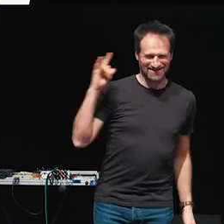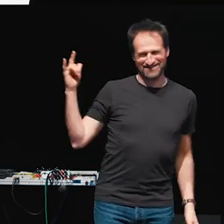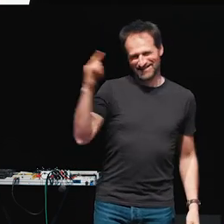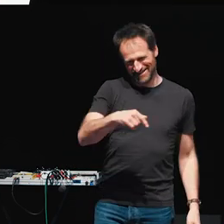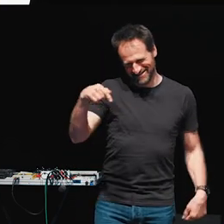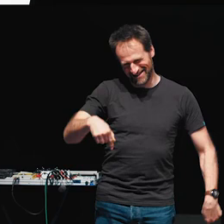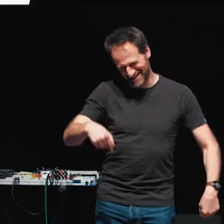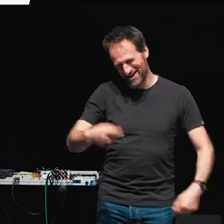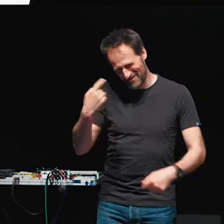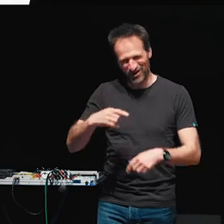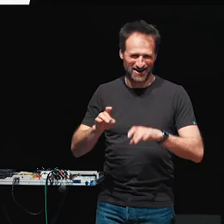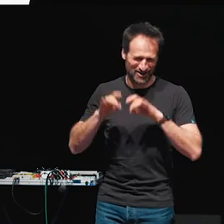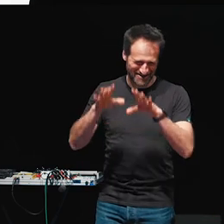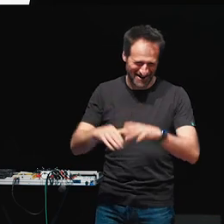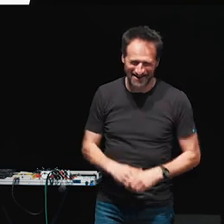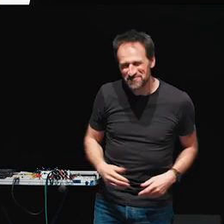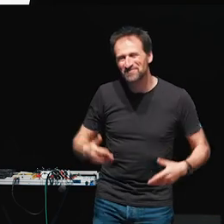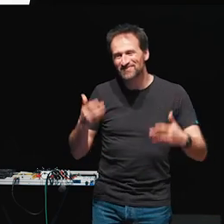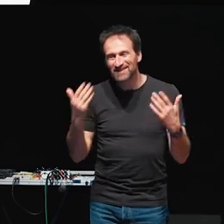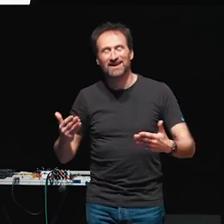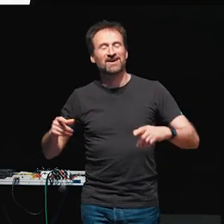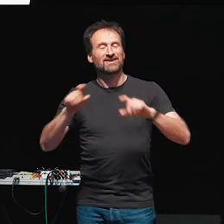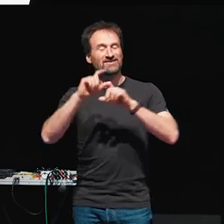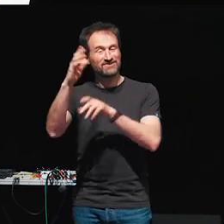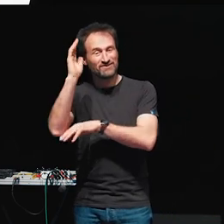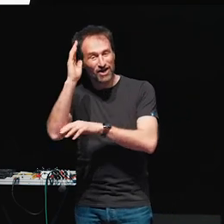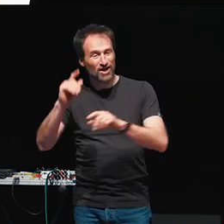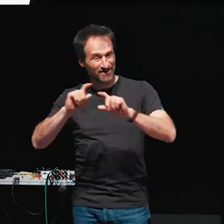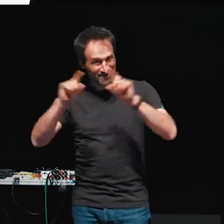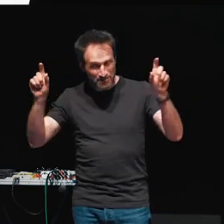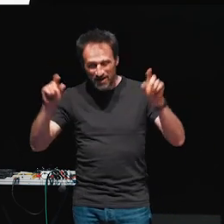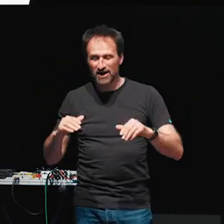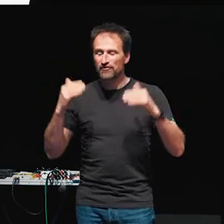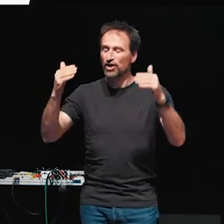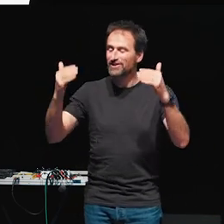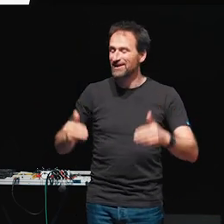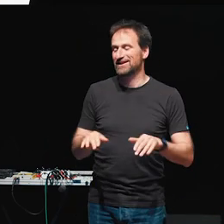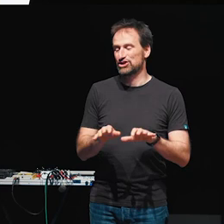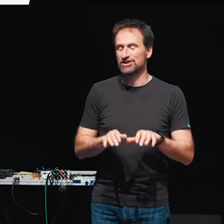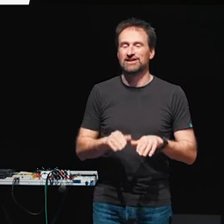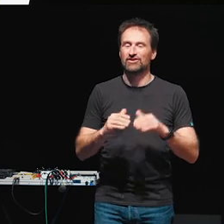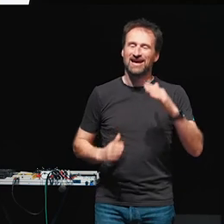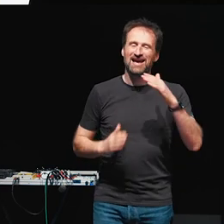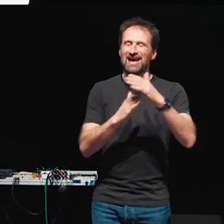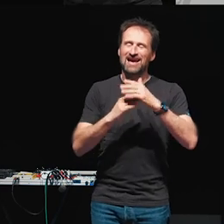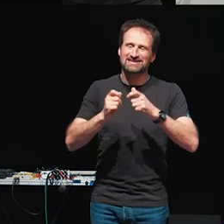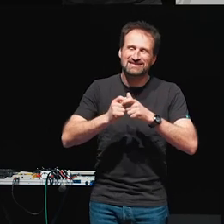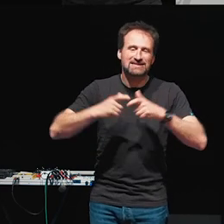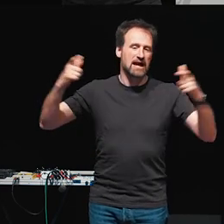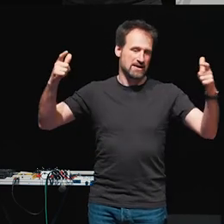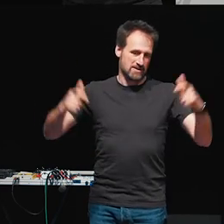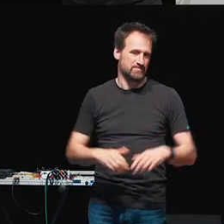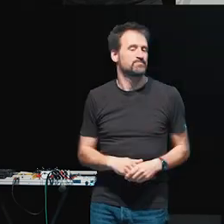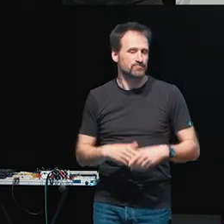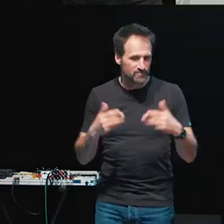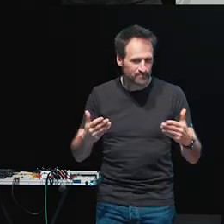So topic of the talk is front-end engineering at scale. So let's just dive into it and talk about